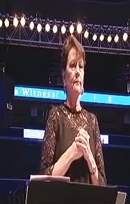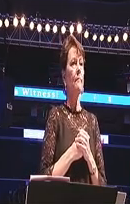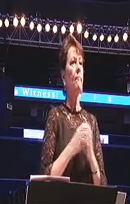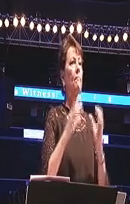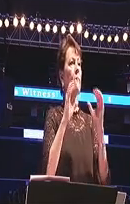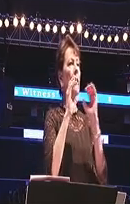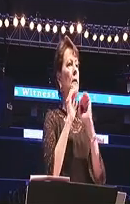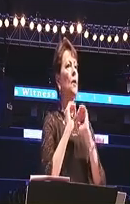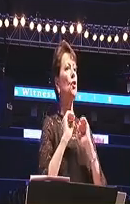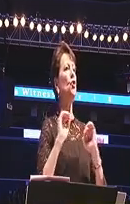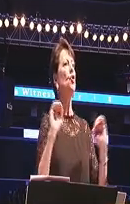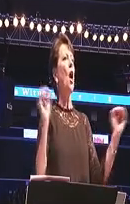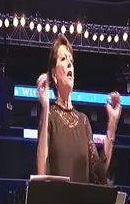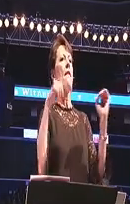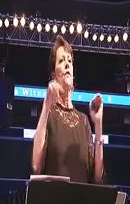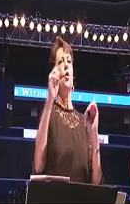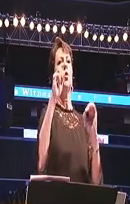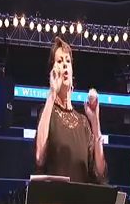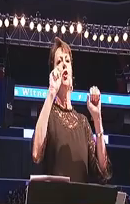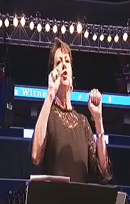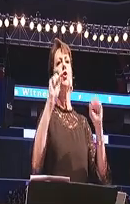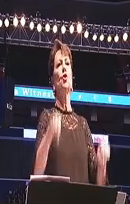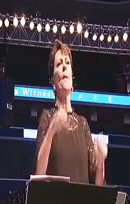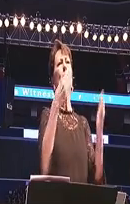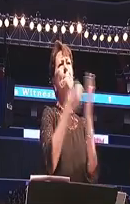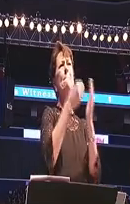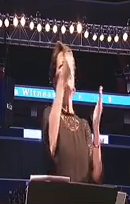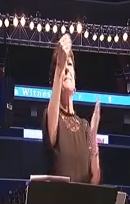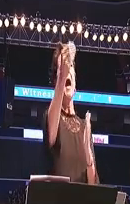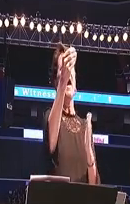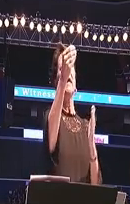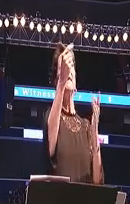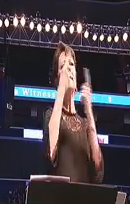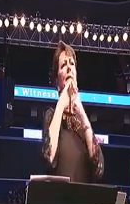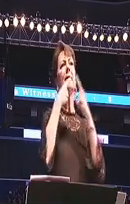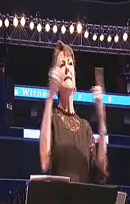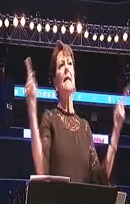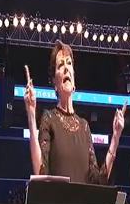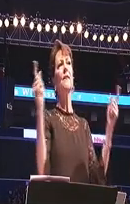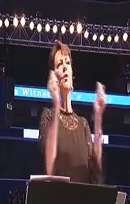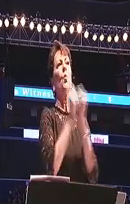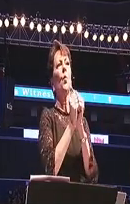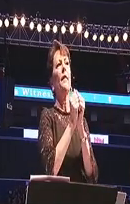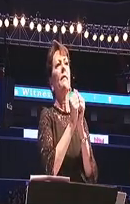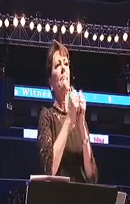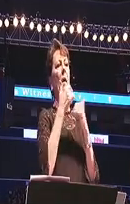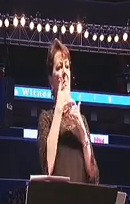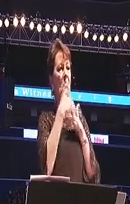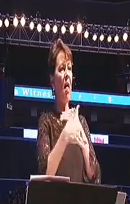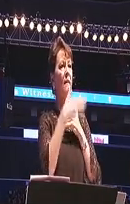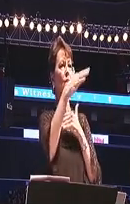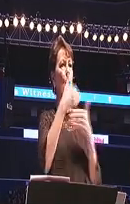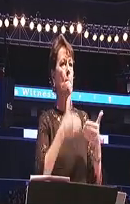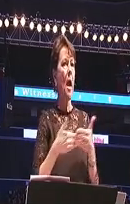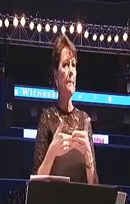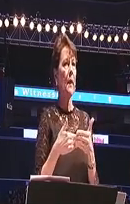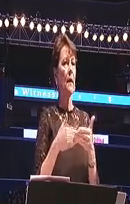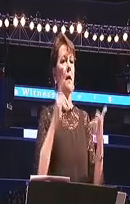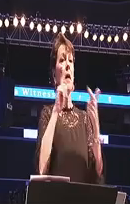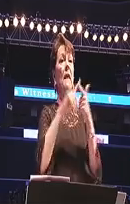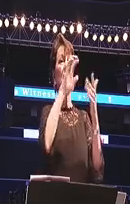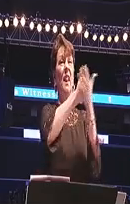None of us should ever have to buy success with the blood of our baby. And until abortion